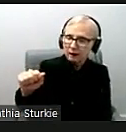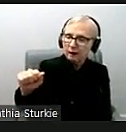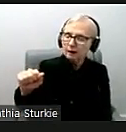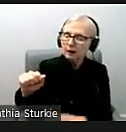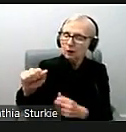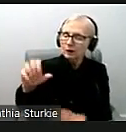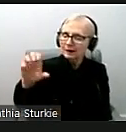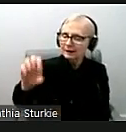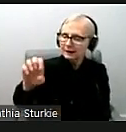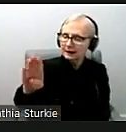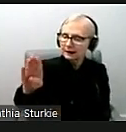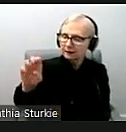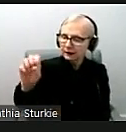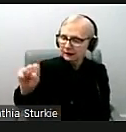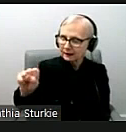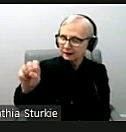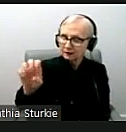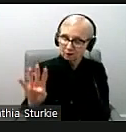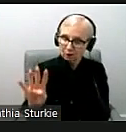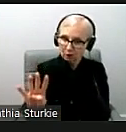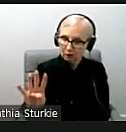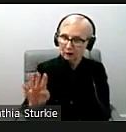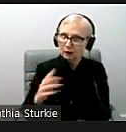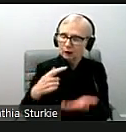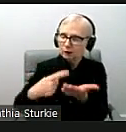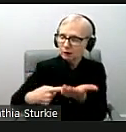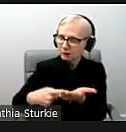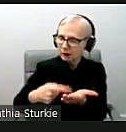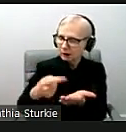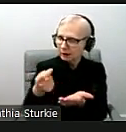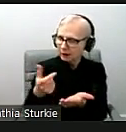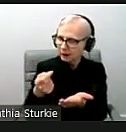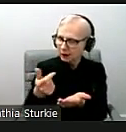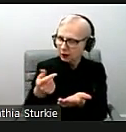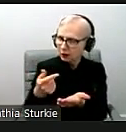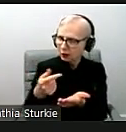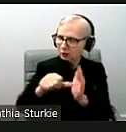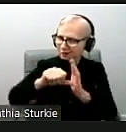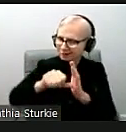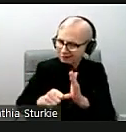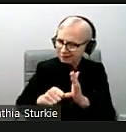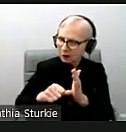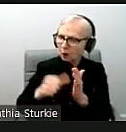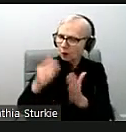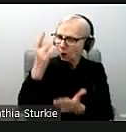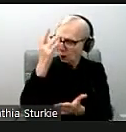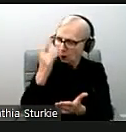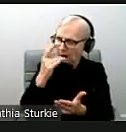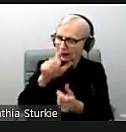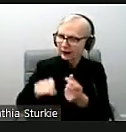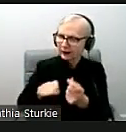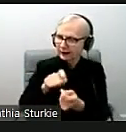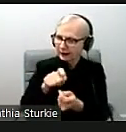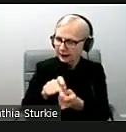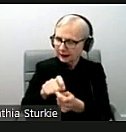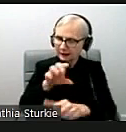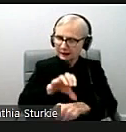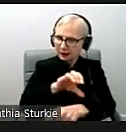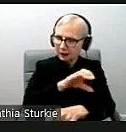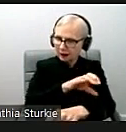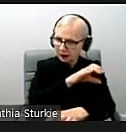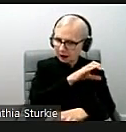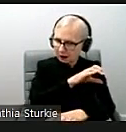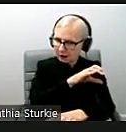with CBS4. I know you kind of spoke about this already, but if you could just reiterate, why exactly is Colorado, why